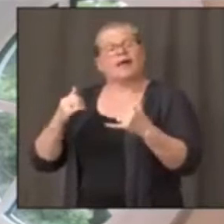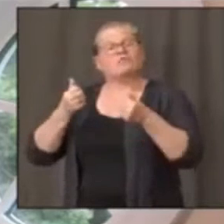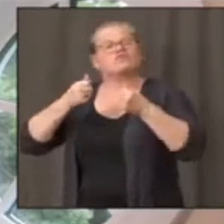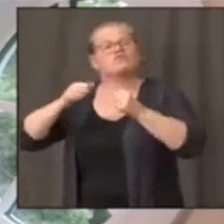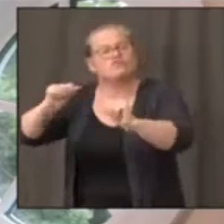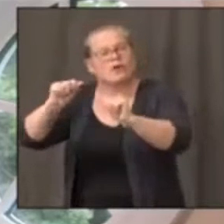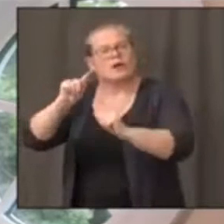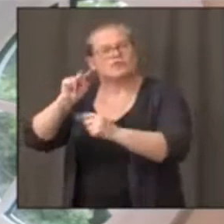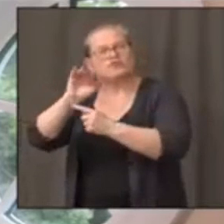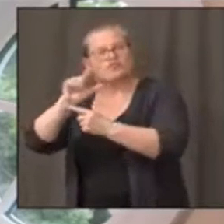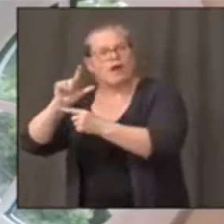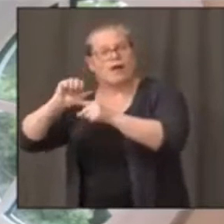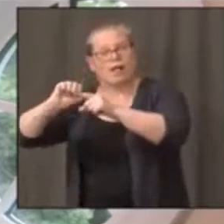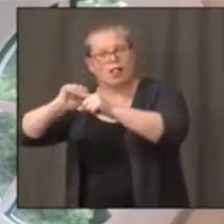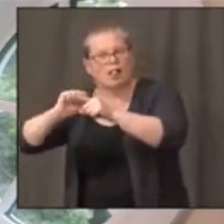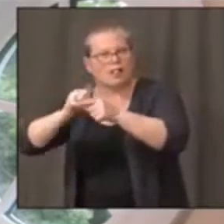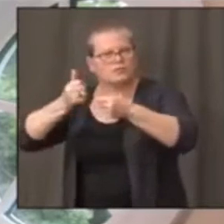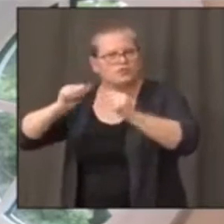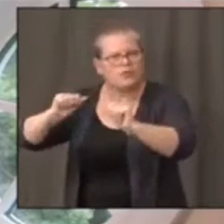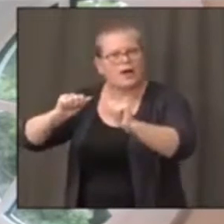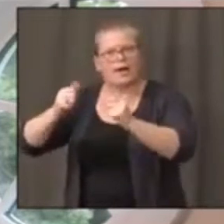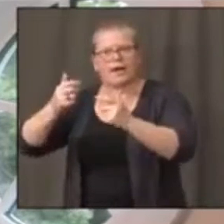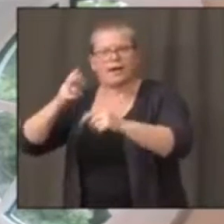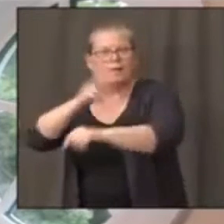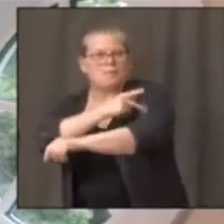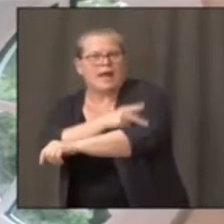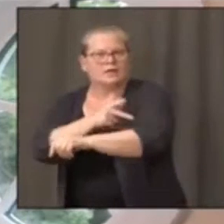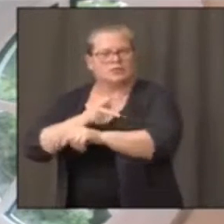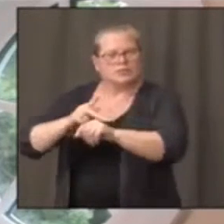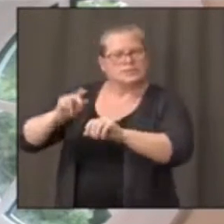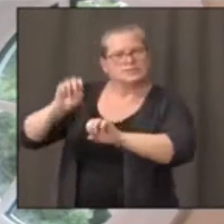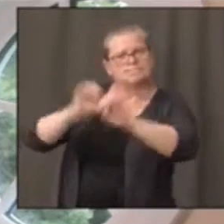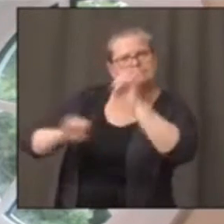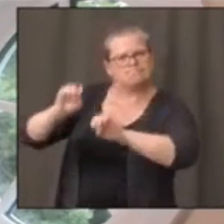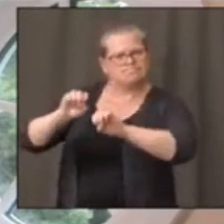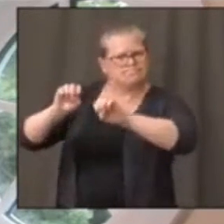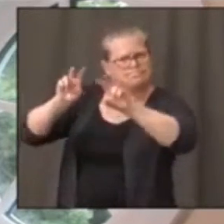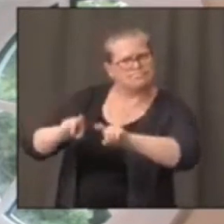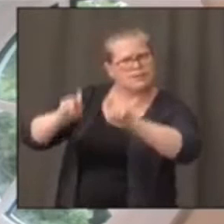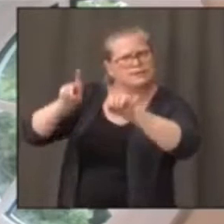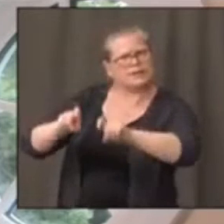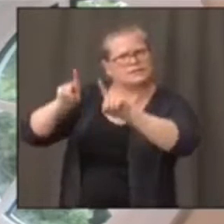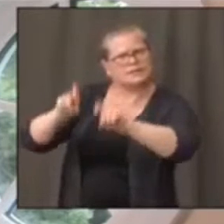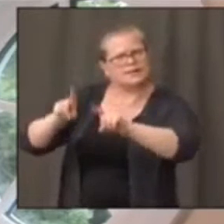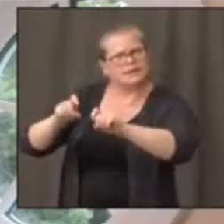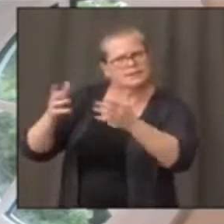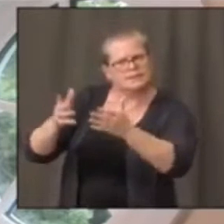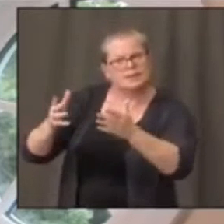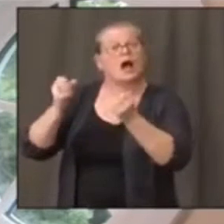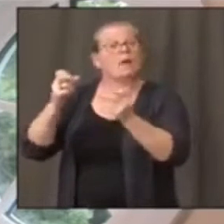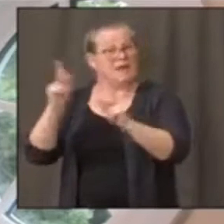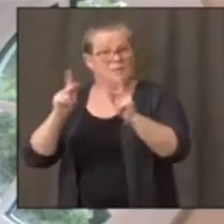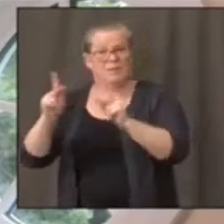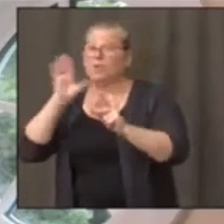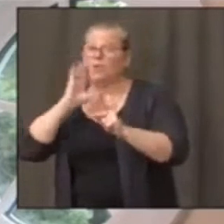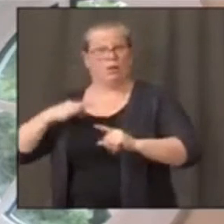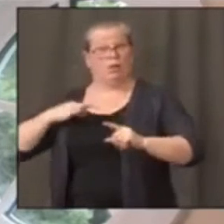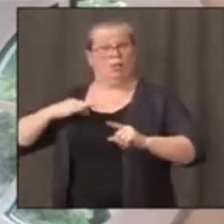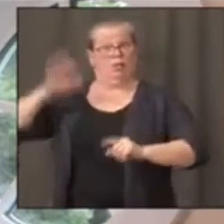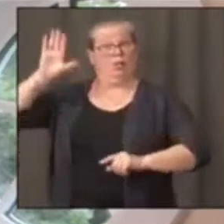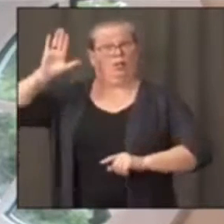And partly that could get accelerated because I think enrollment in these trials is going to go quick. There's going to be a lot of people who want to enter these trials. And frankly,